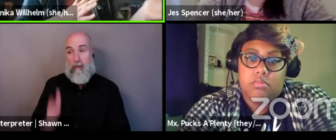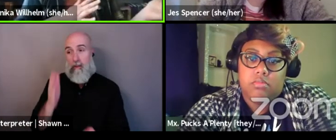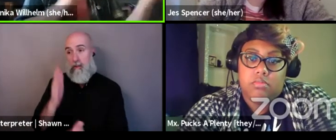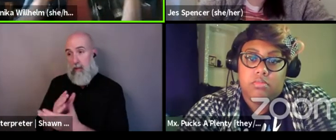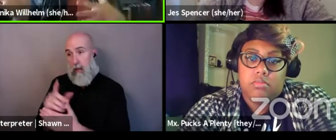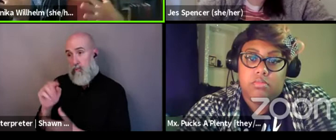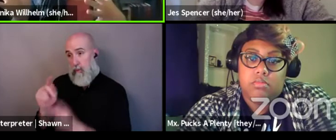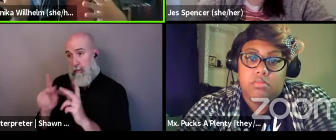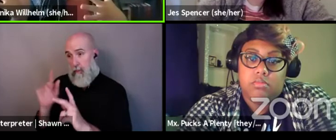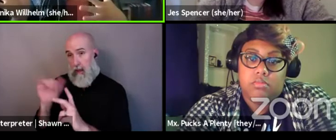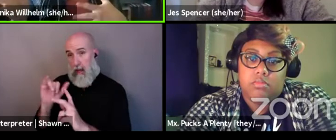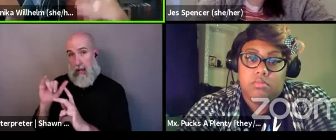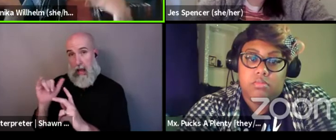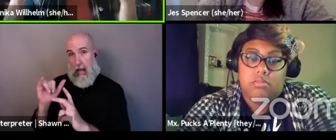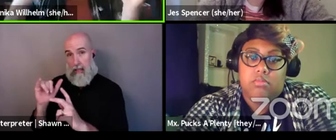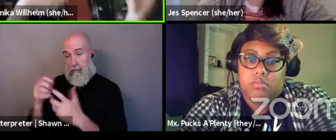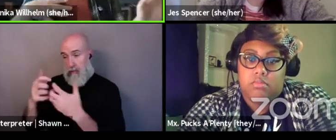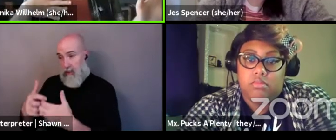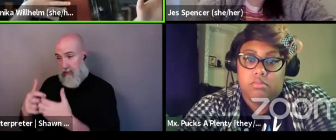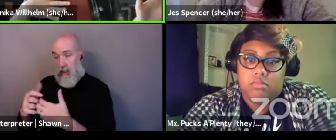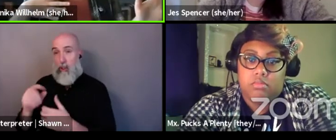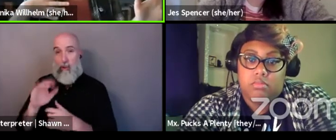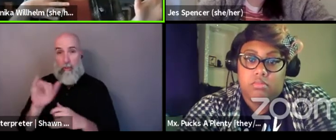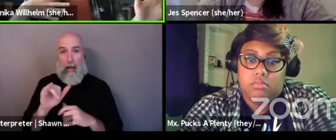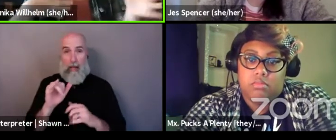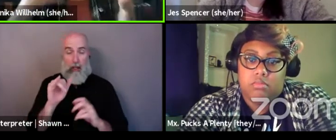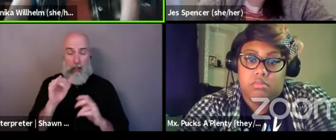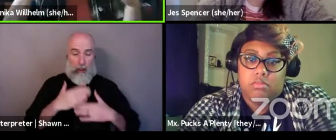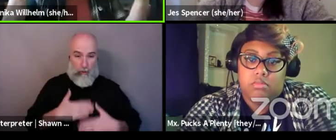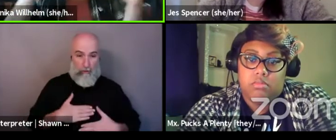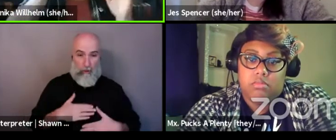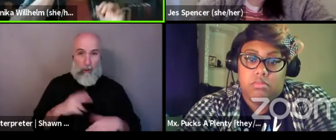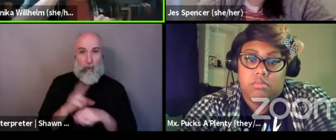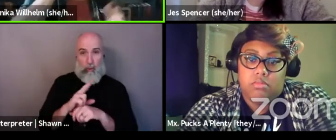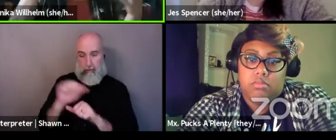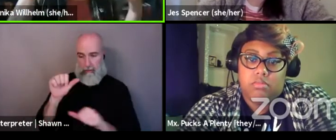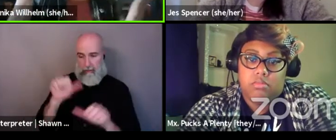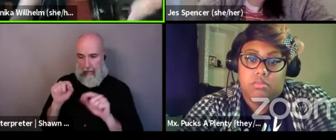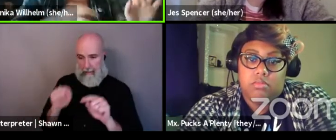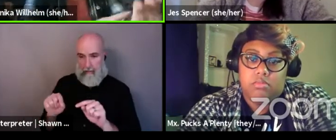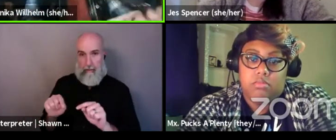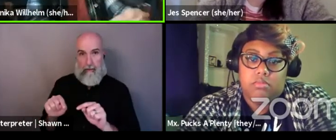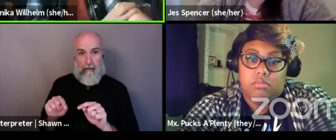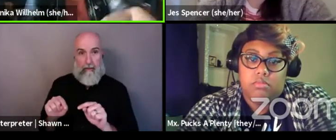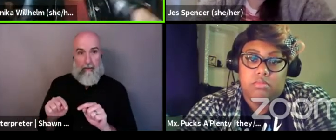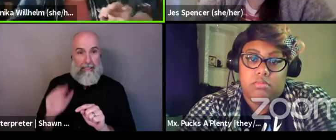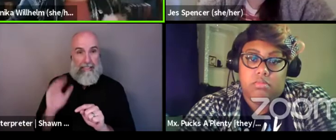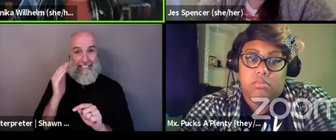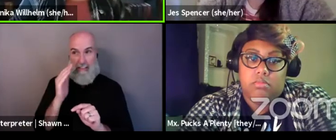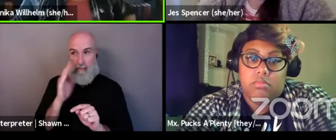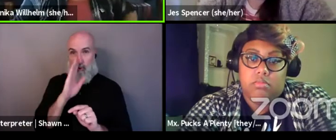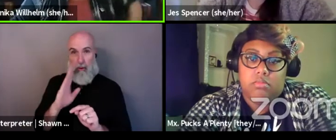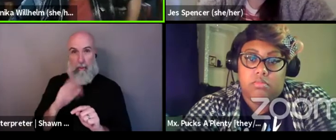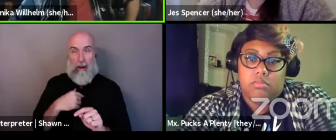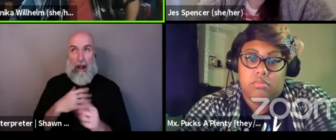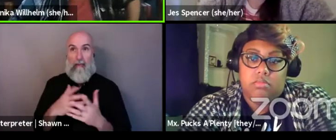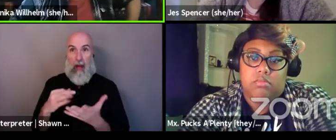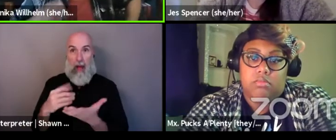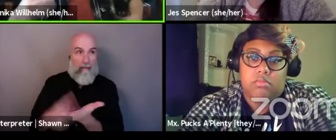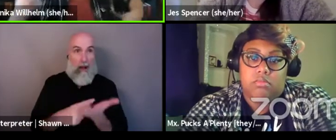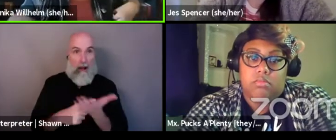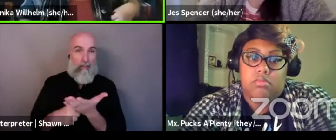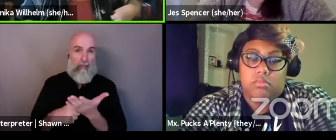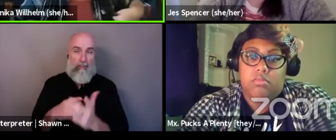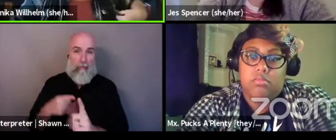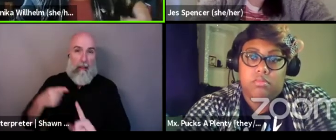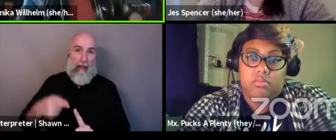cogs. Treat them like humans, use the science that we have that we know, like it seems straightforward, but I feel like I have a lot of conversations that way about